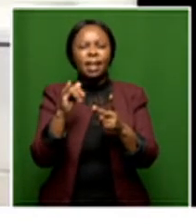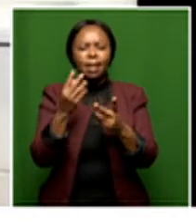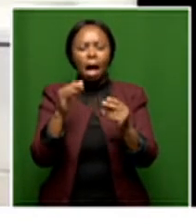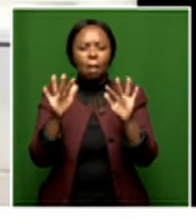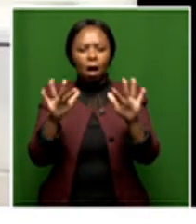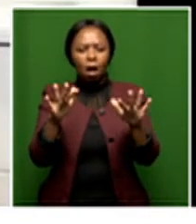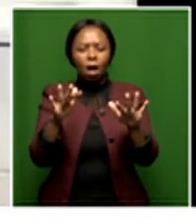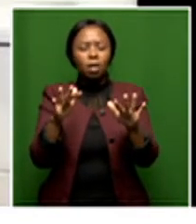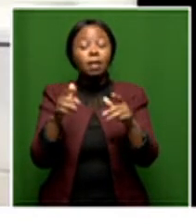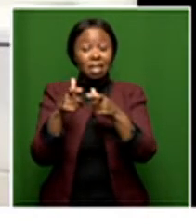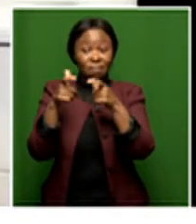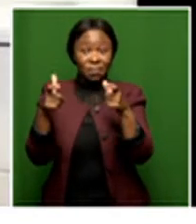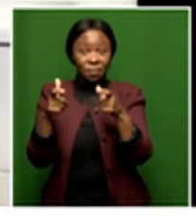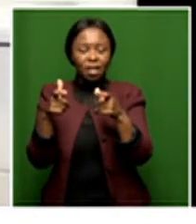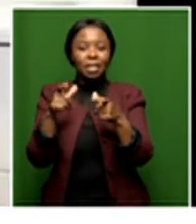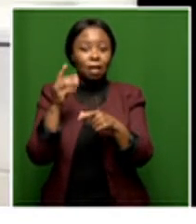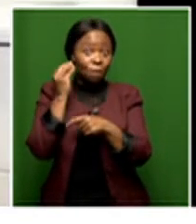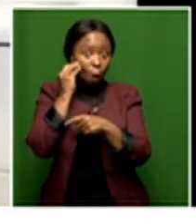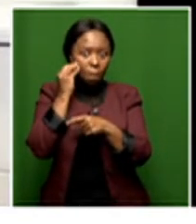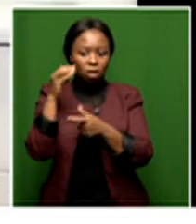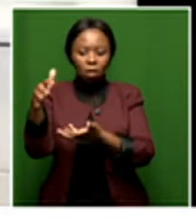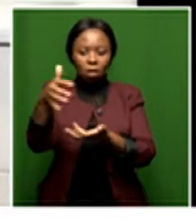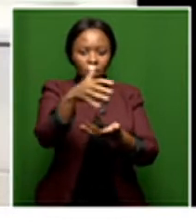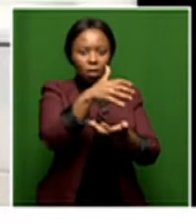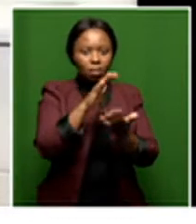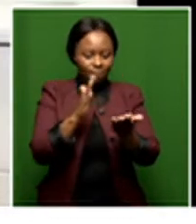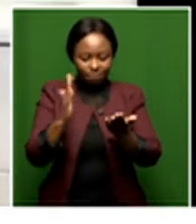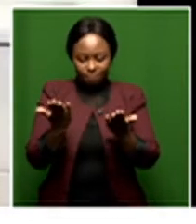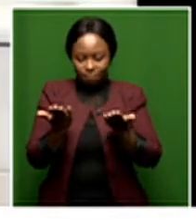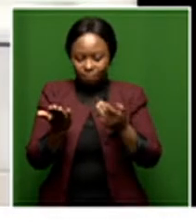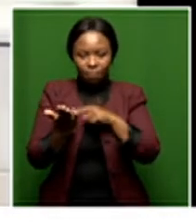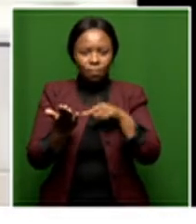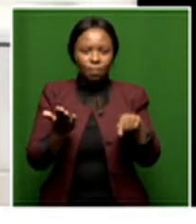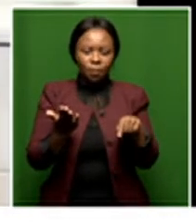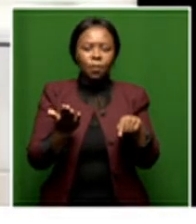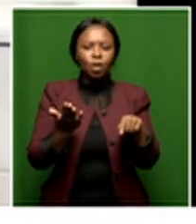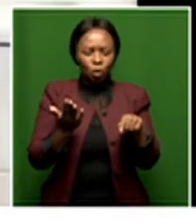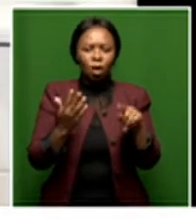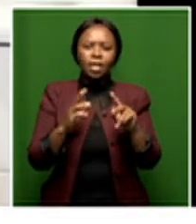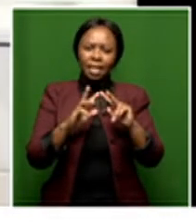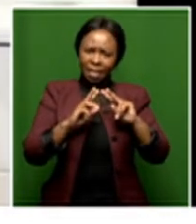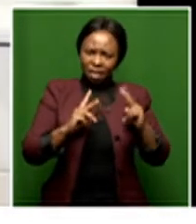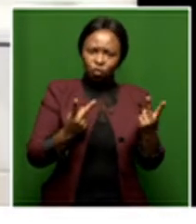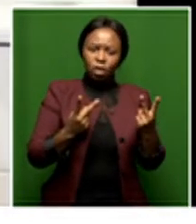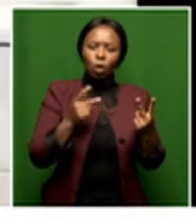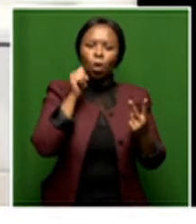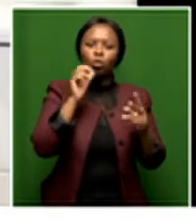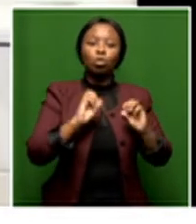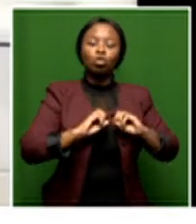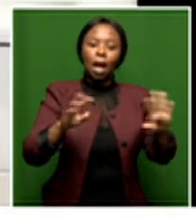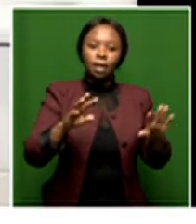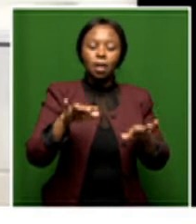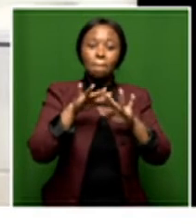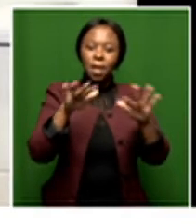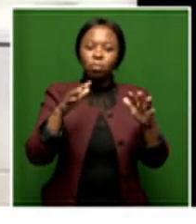huge clinical trials that give us data, and all the time we monitor safety. It's very different then when you start to roll it out to literally millions